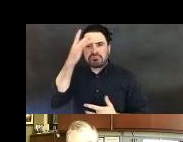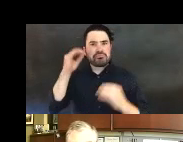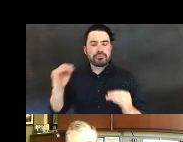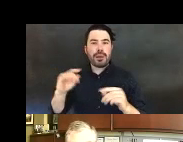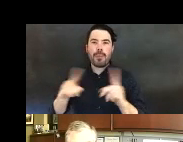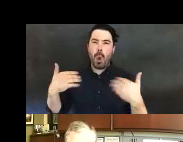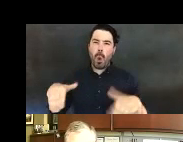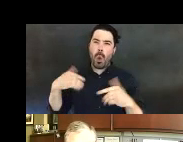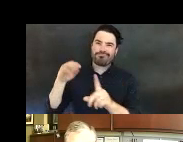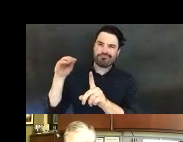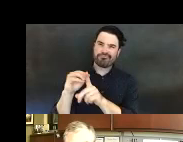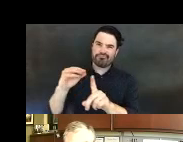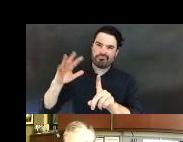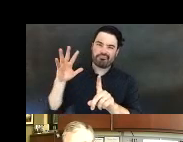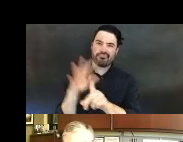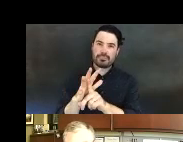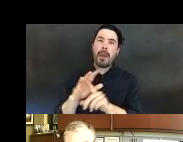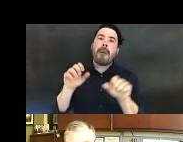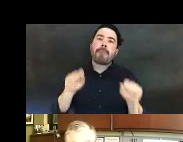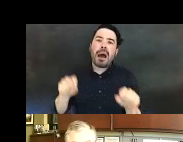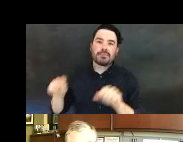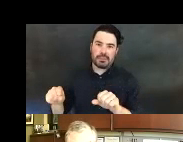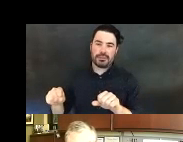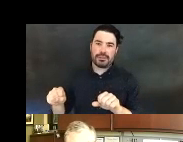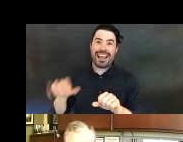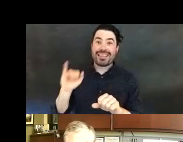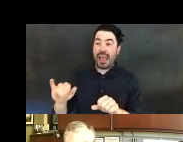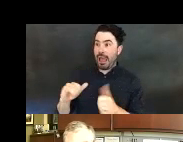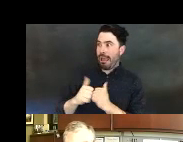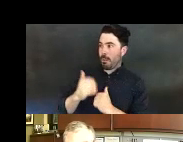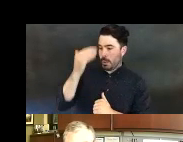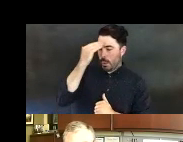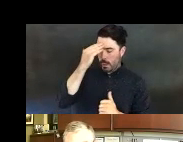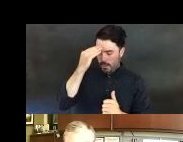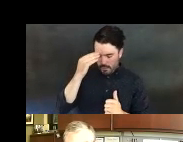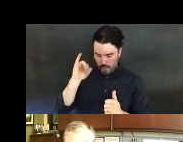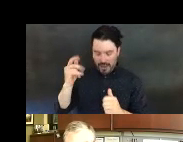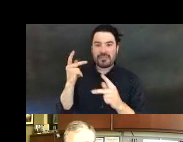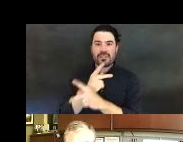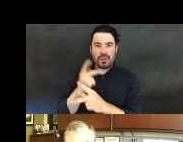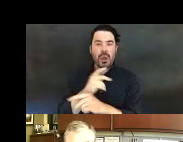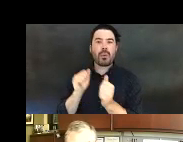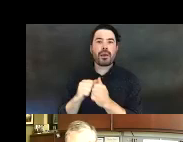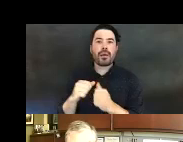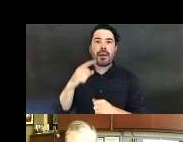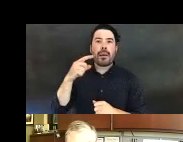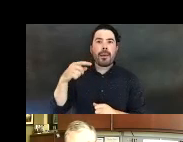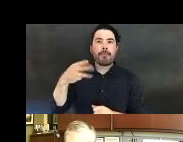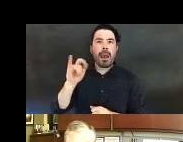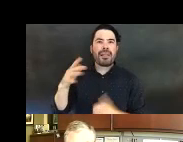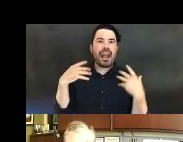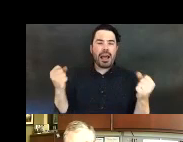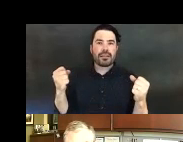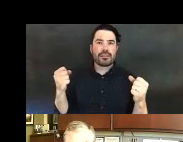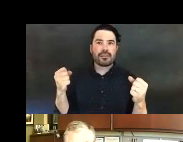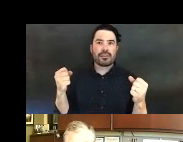guided by our collaboration with public health for the community, with occupational health